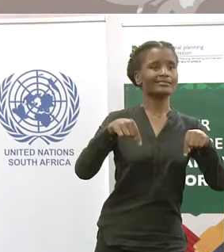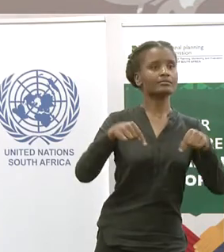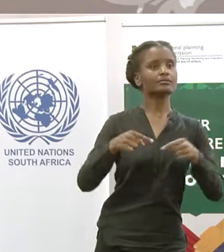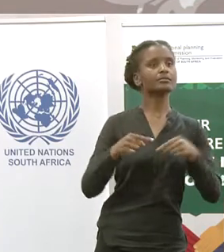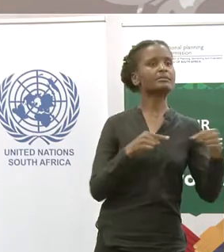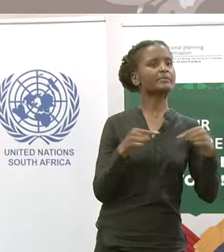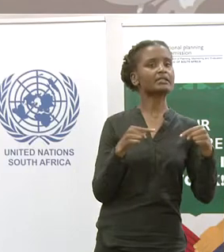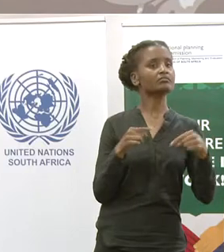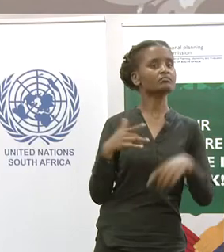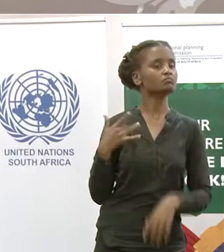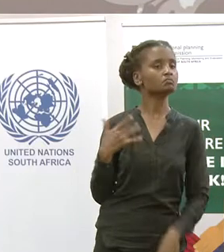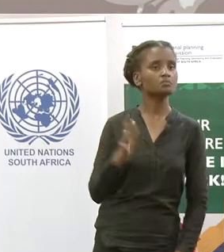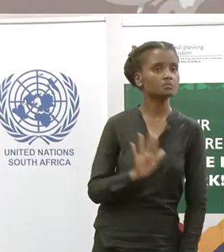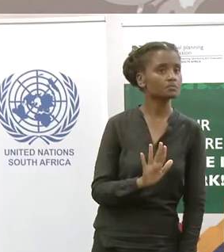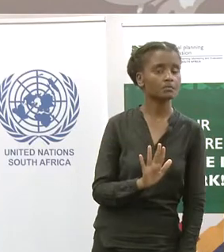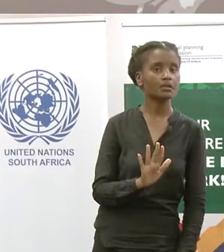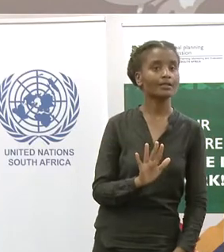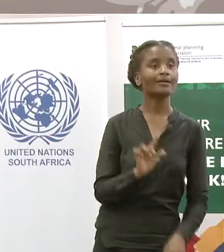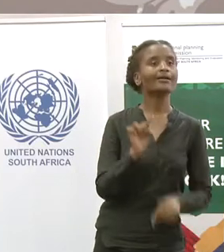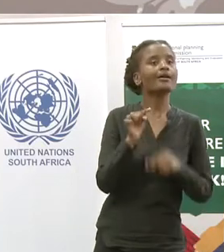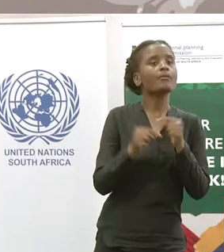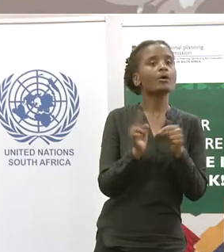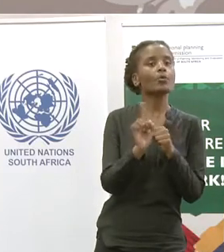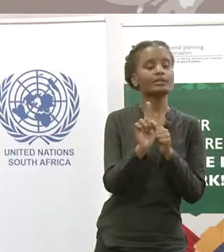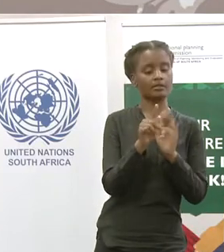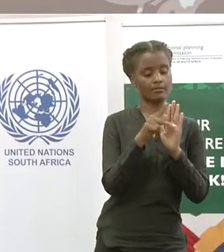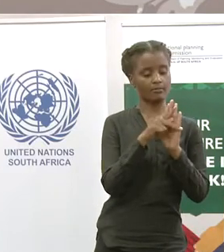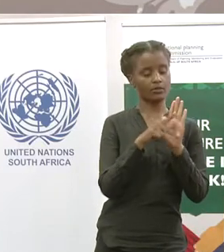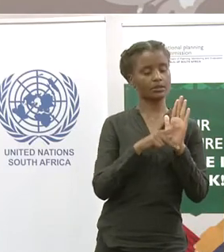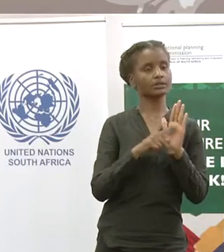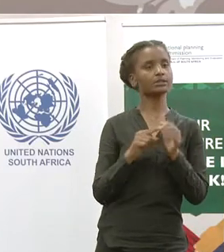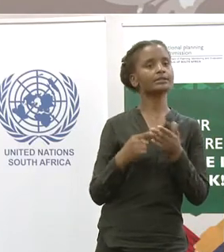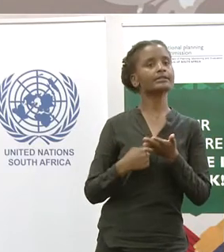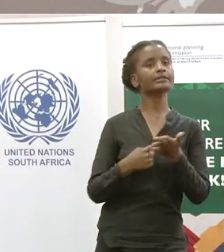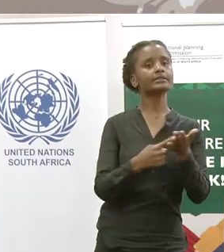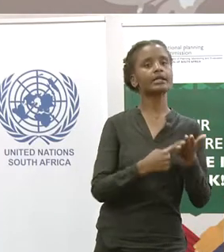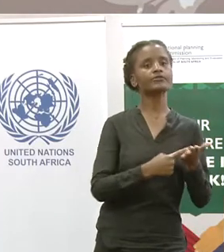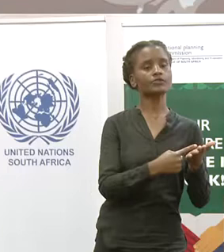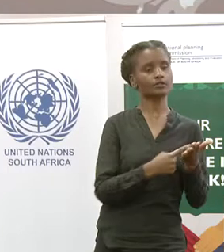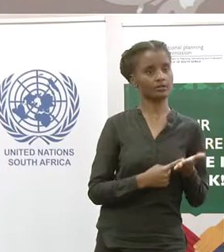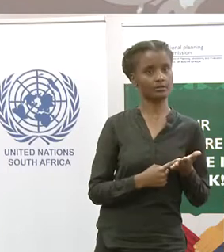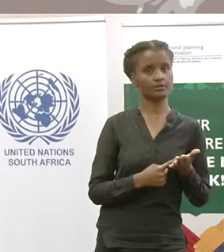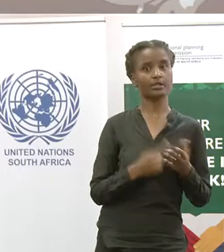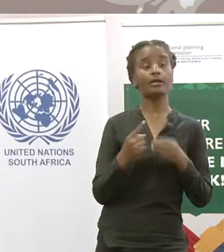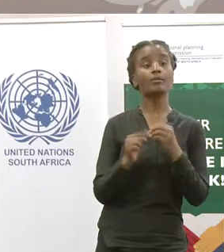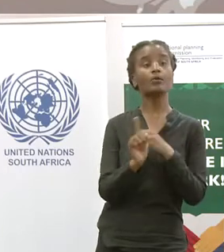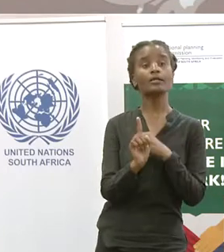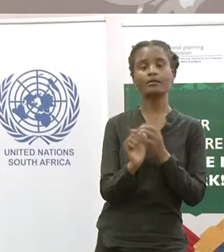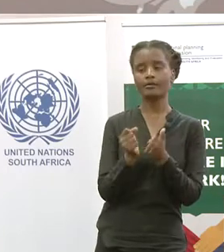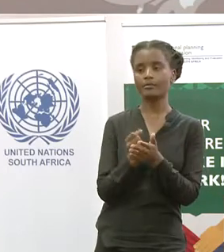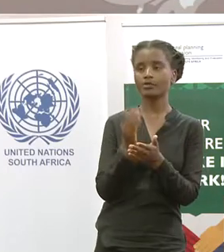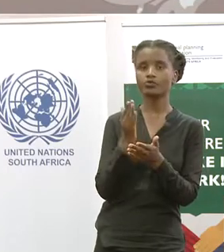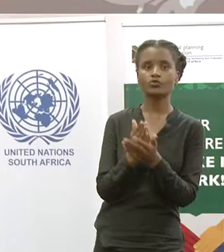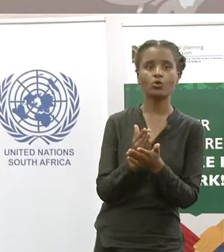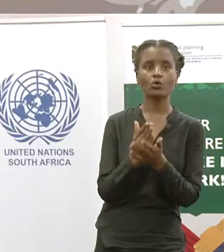but it is an initiation of a policy discussion on how we can ensure that there is